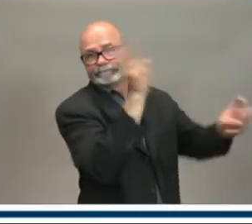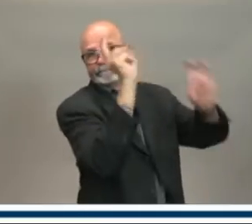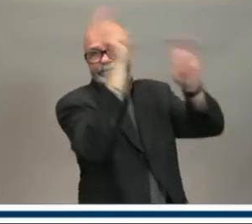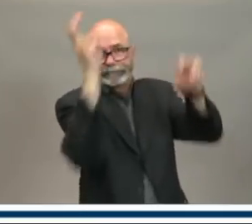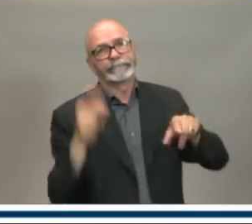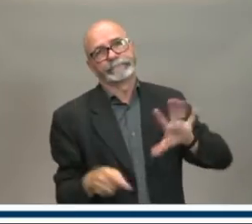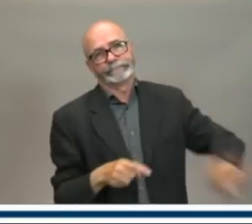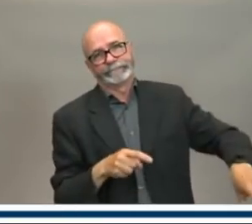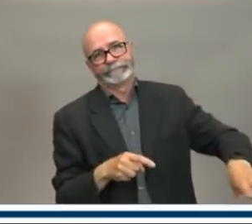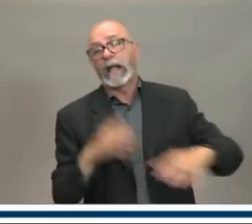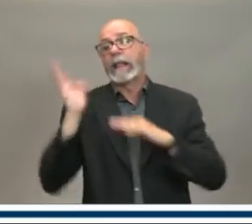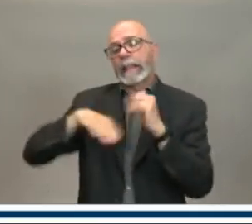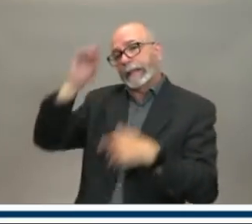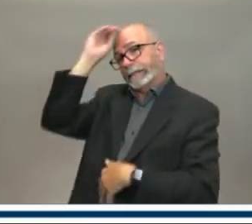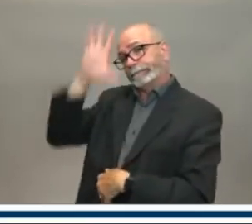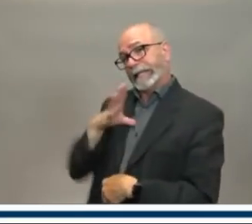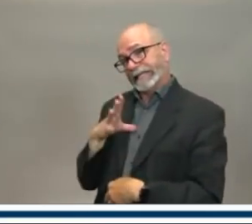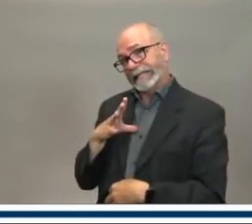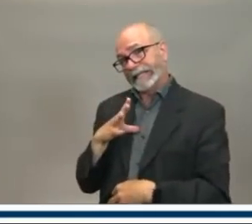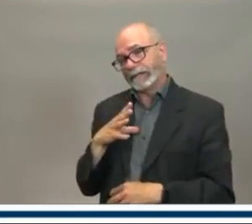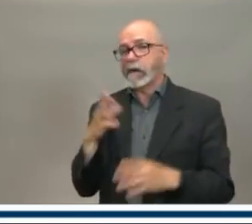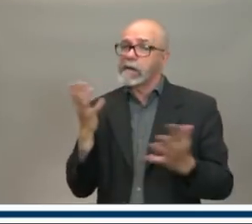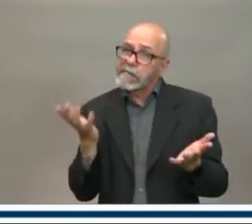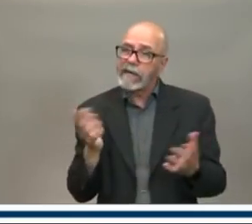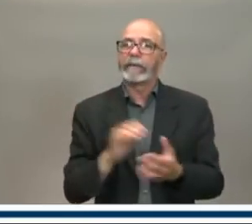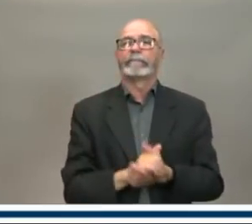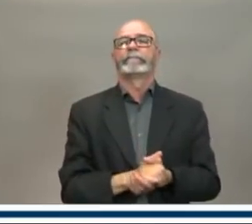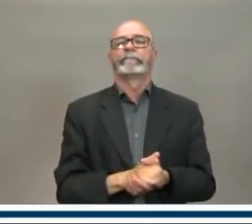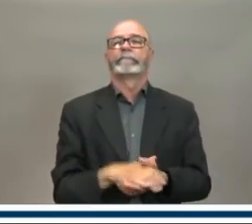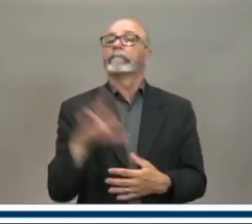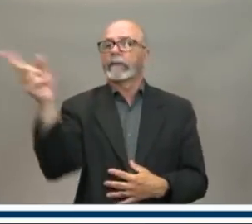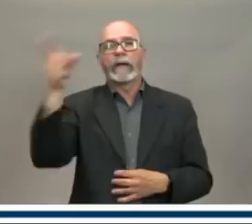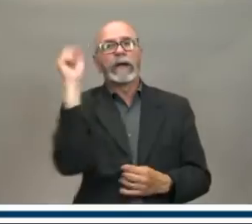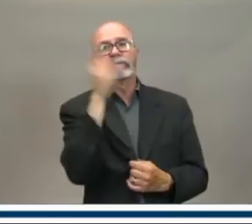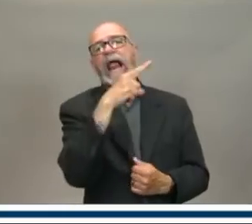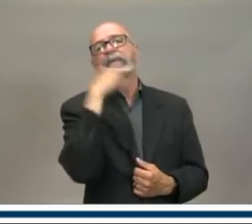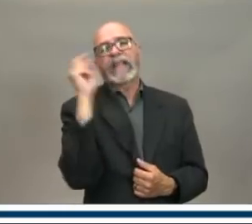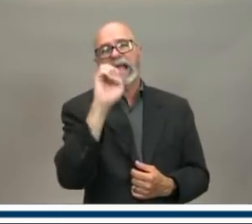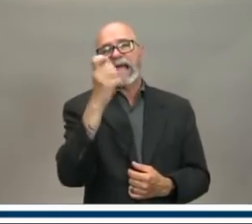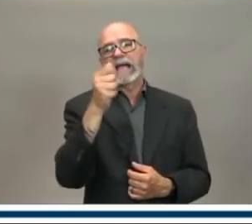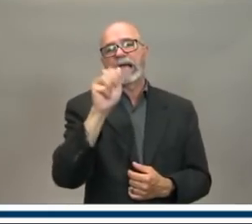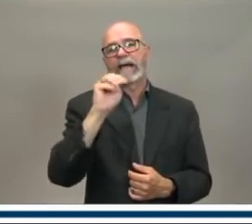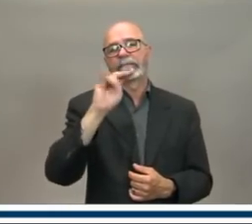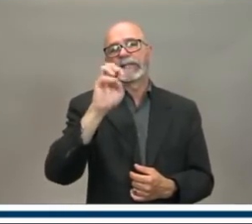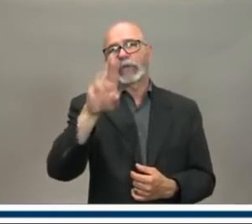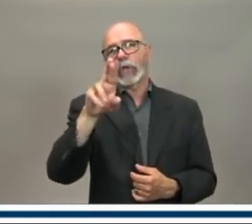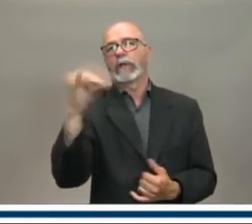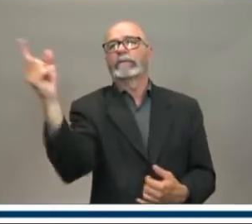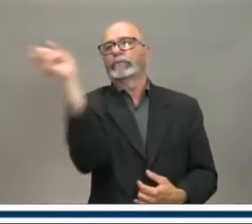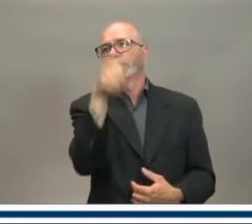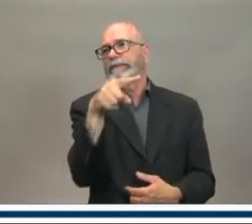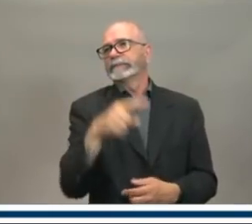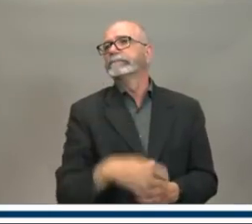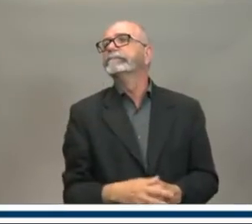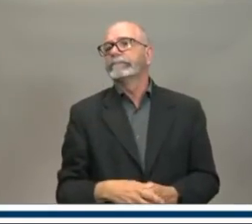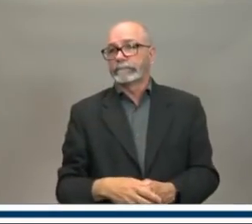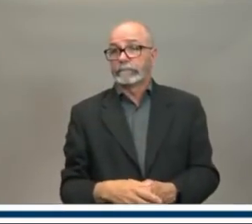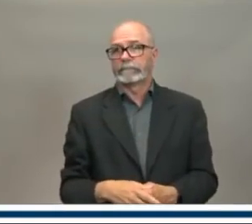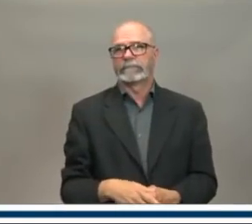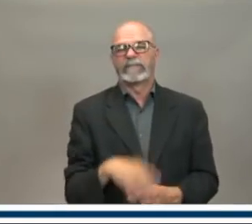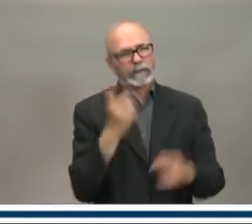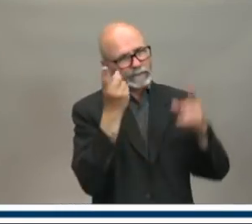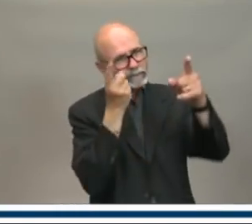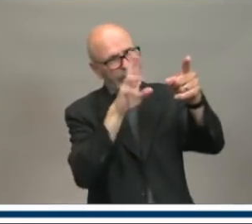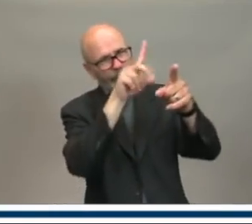will go to Tim Biscay with the Halifax Examiner. Hi, Dr. Strang. This morning, the New York Times did a piece